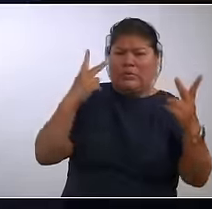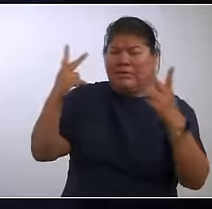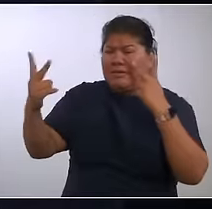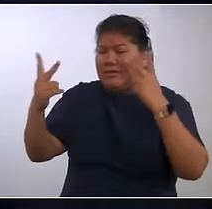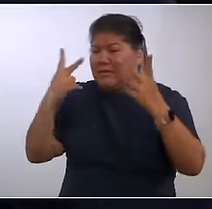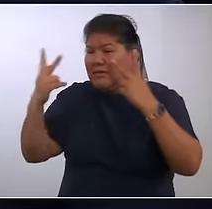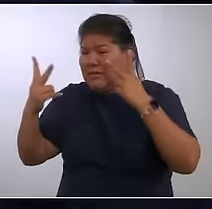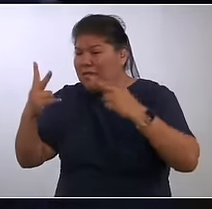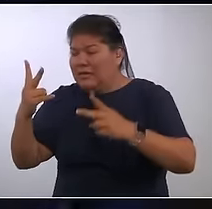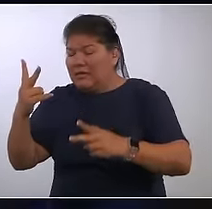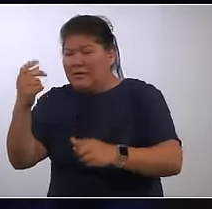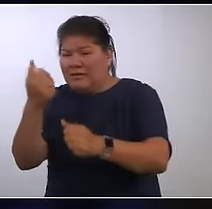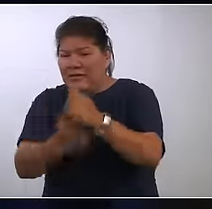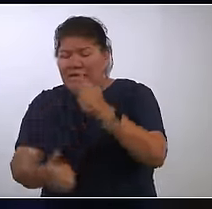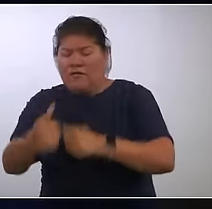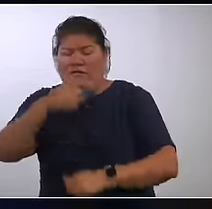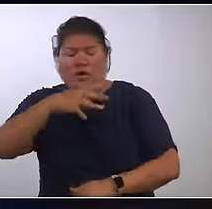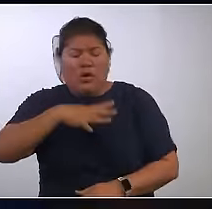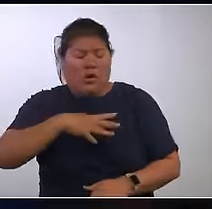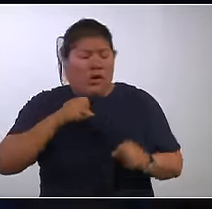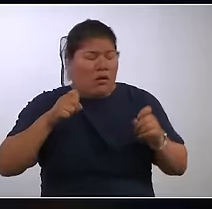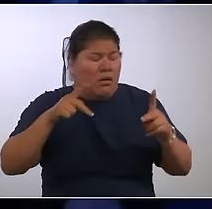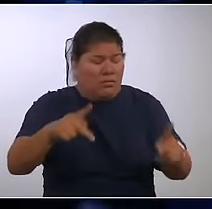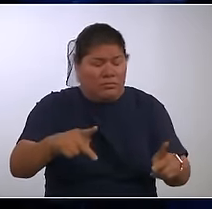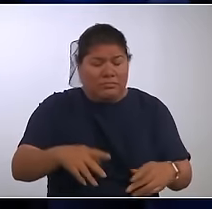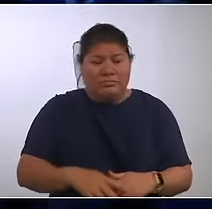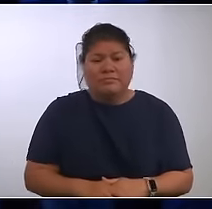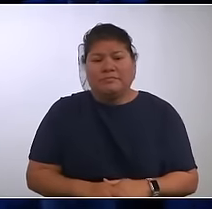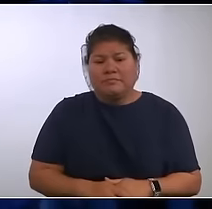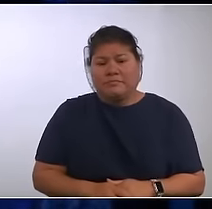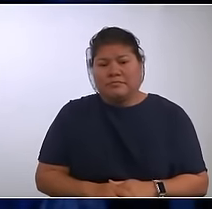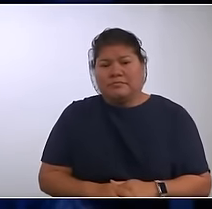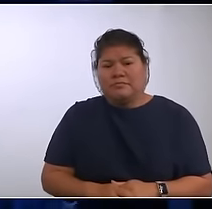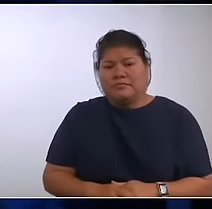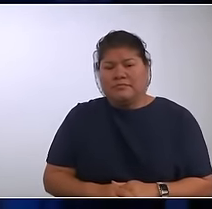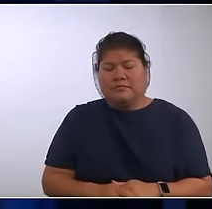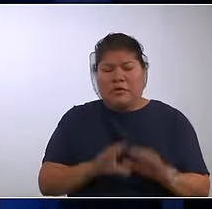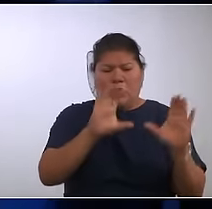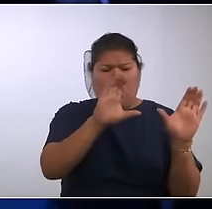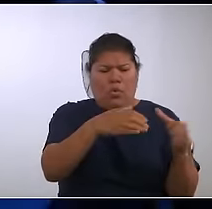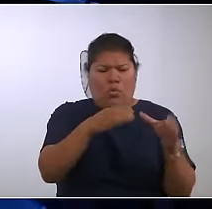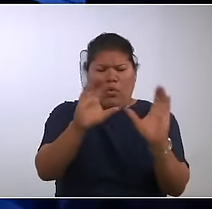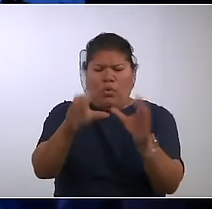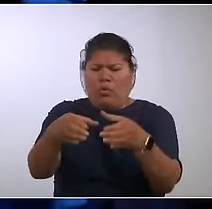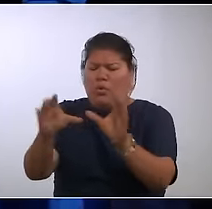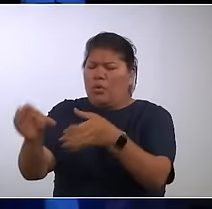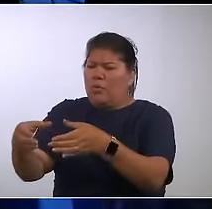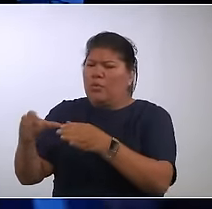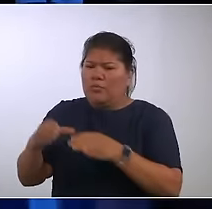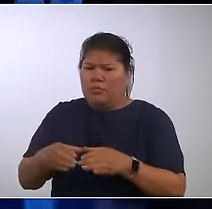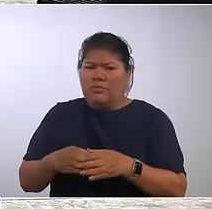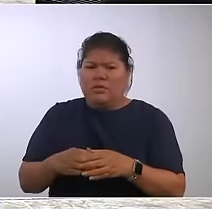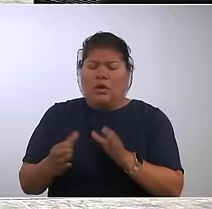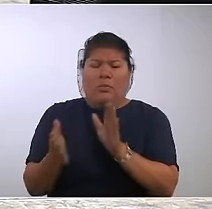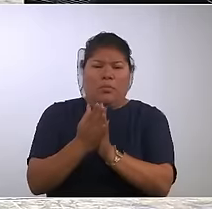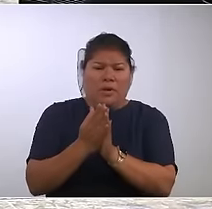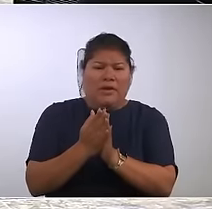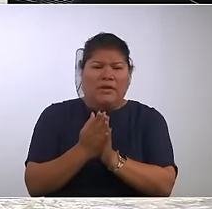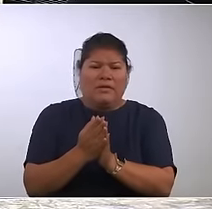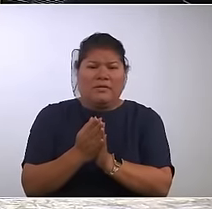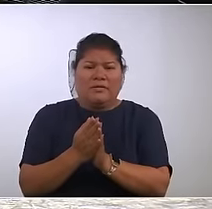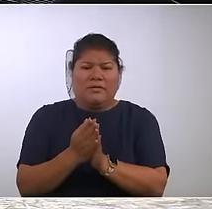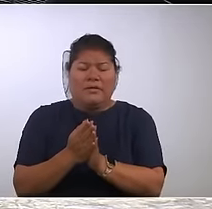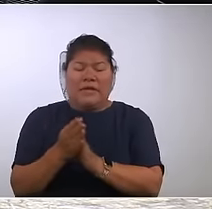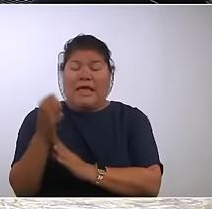we're seeing, a cada Dorca apostólica, every apostolic en un grupo pequeño, in a small group, orando,